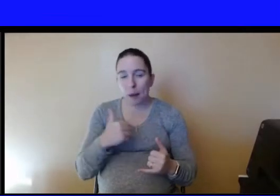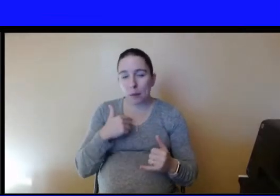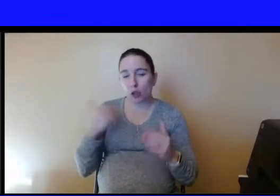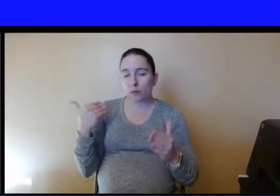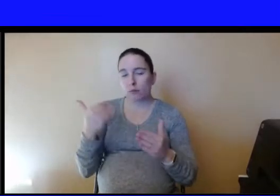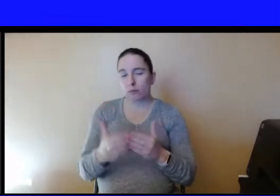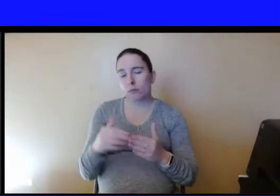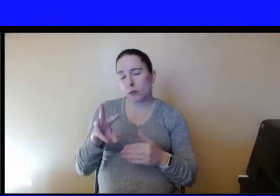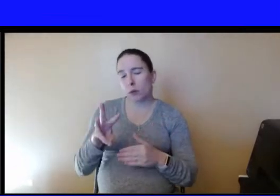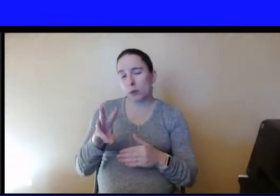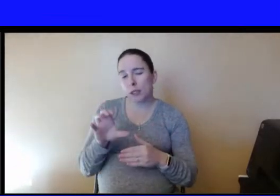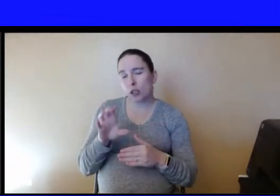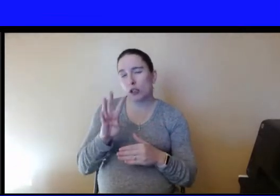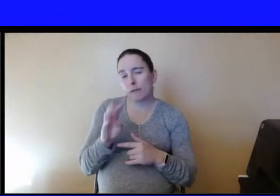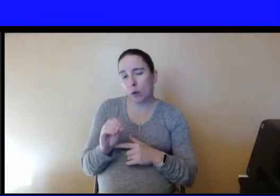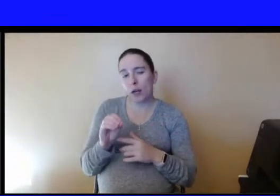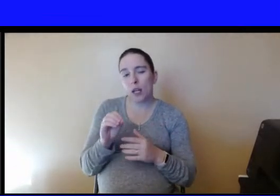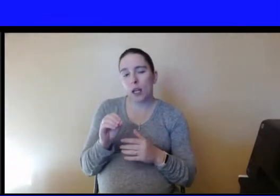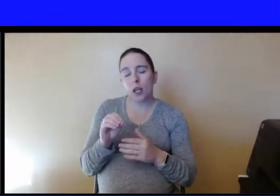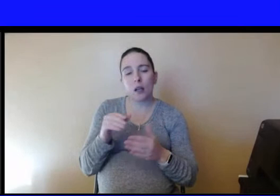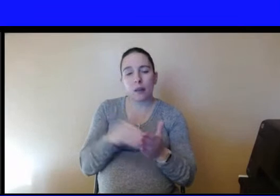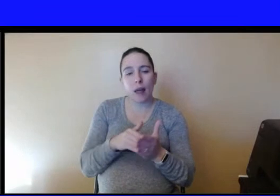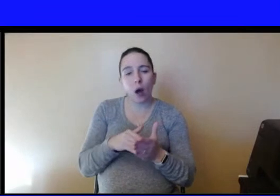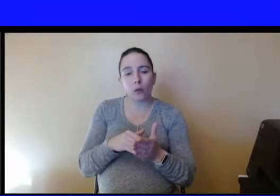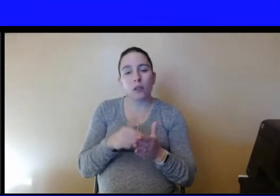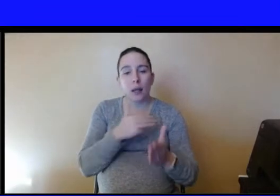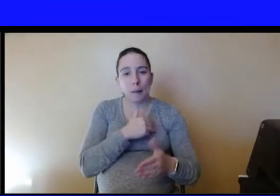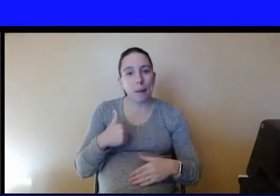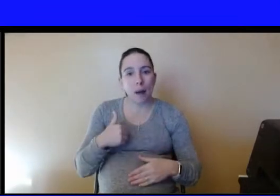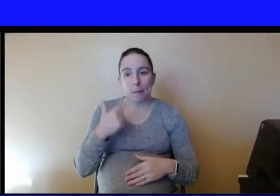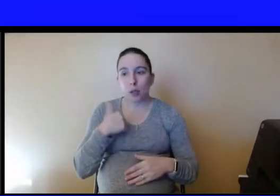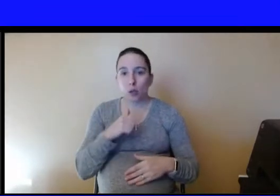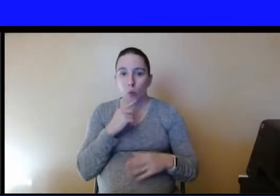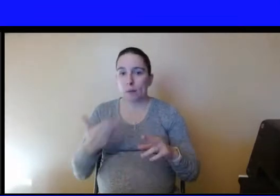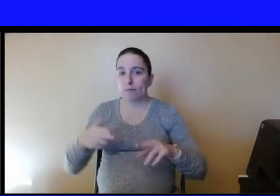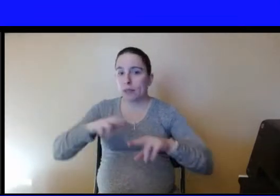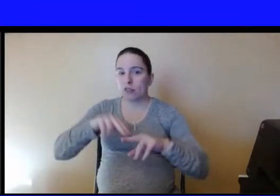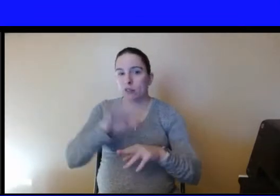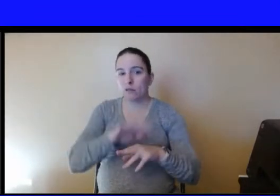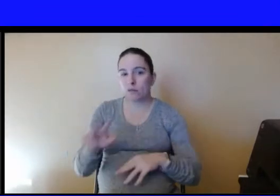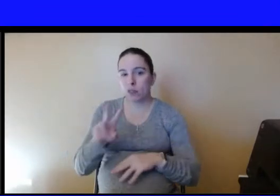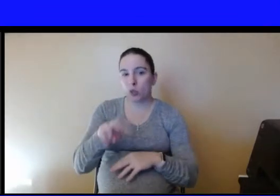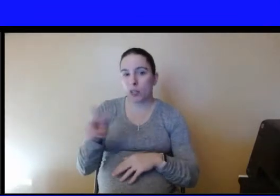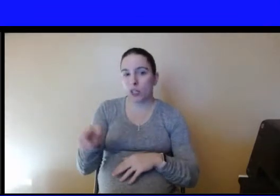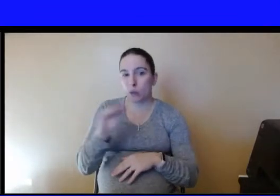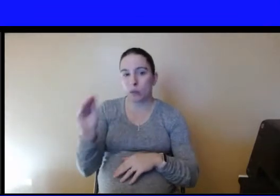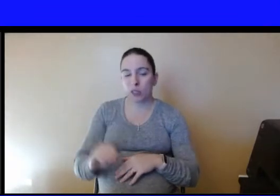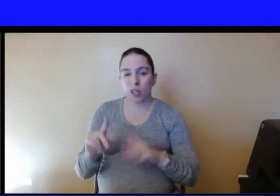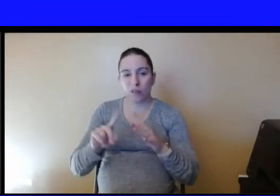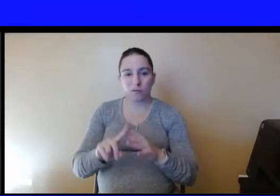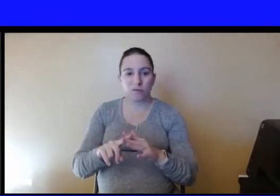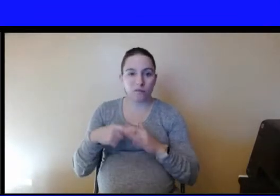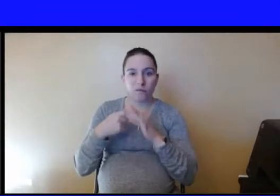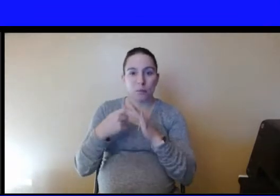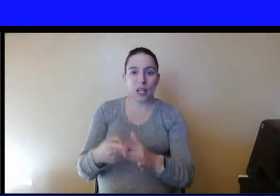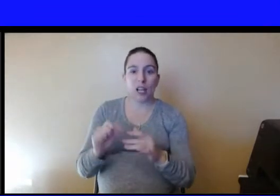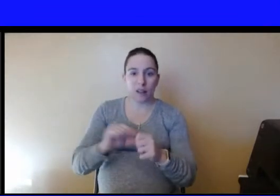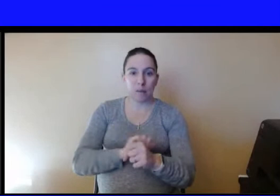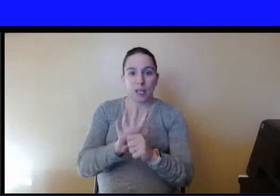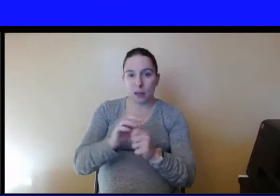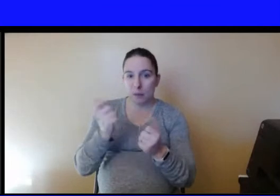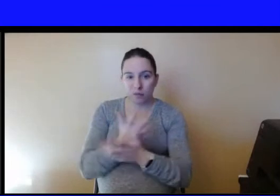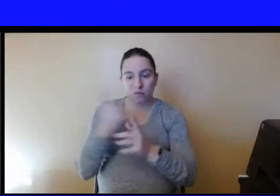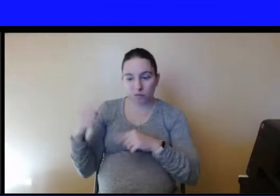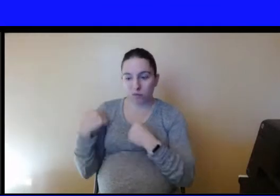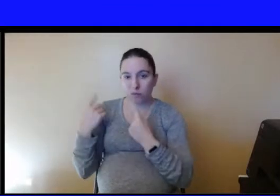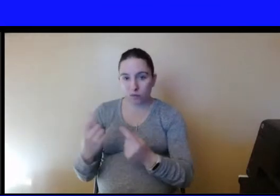And MLTC due to carve out of long-term nursing home members back into the state. I think the